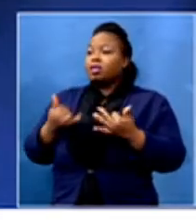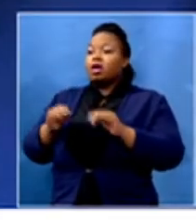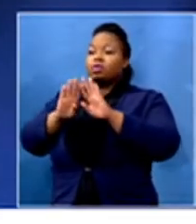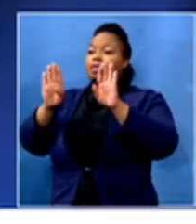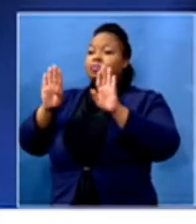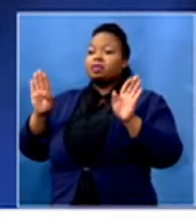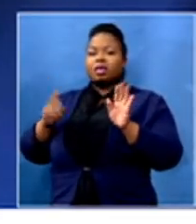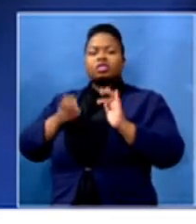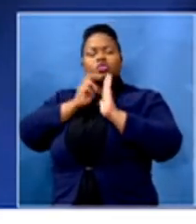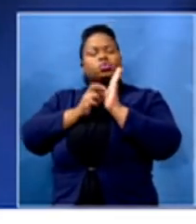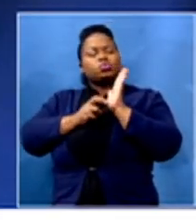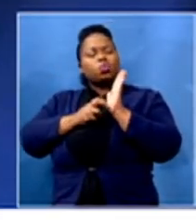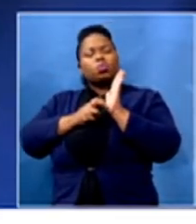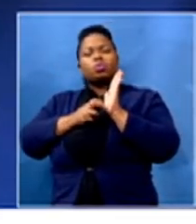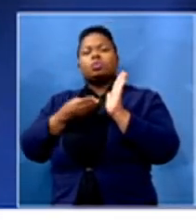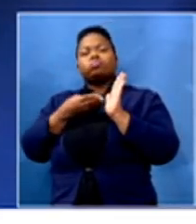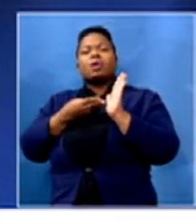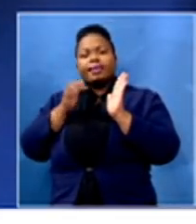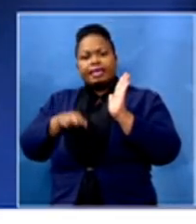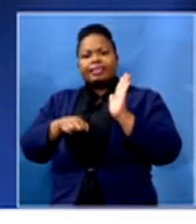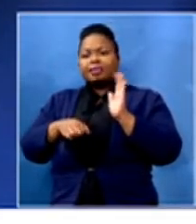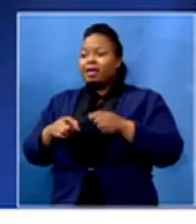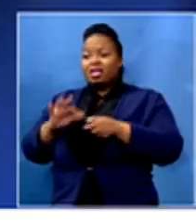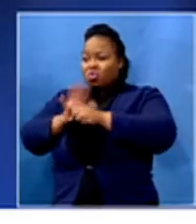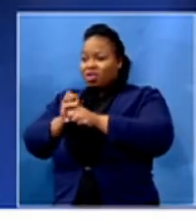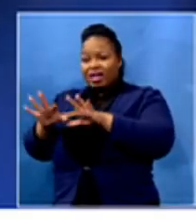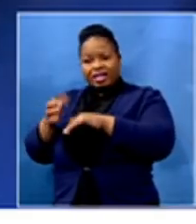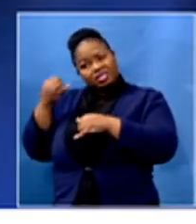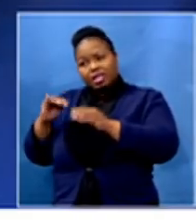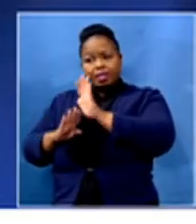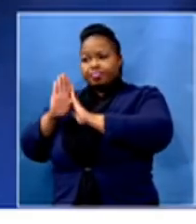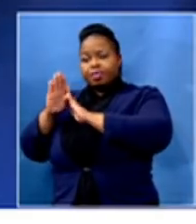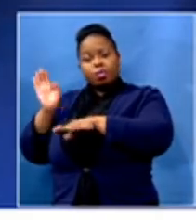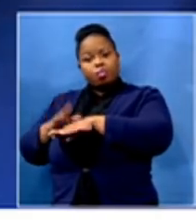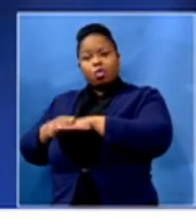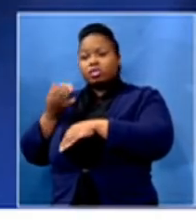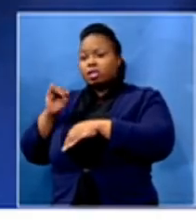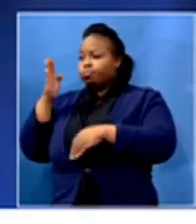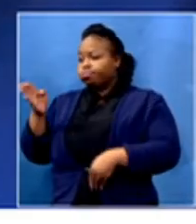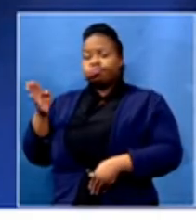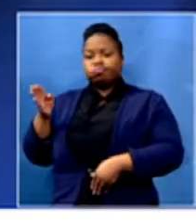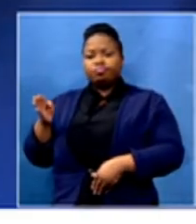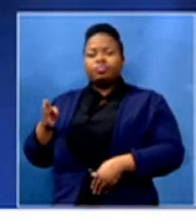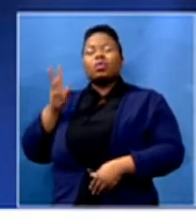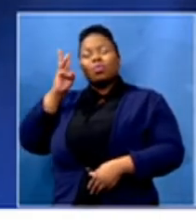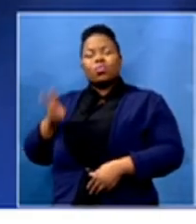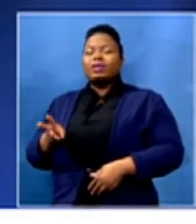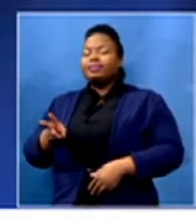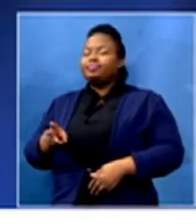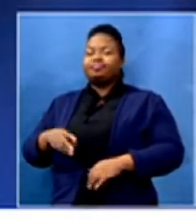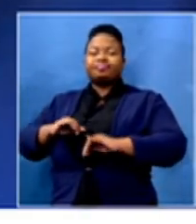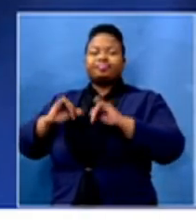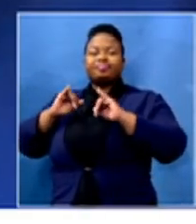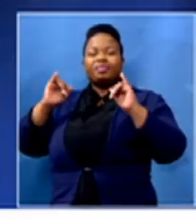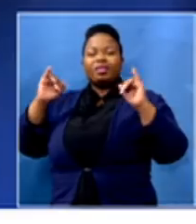that have been loosened. It's not the pandemic that's loosened. The pandemic is still raging, and it is going to be as effective